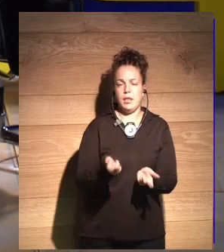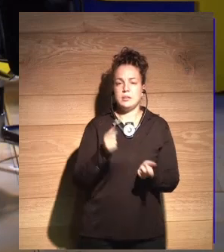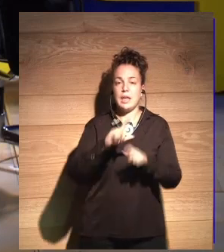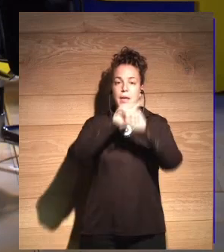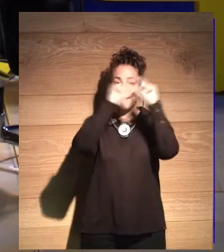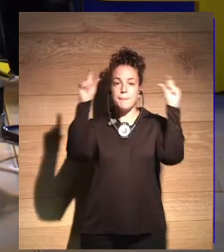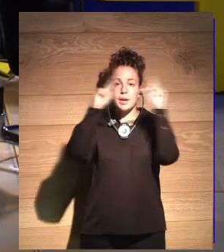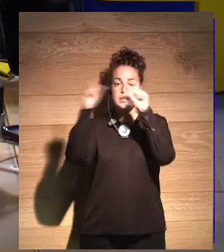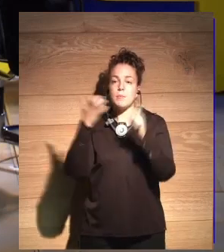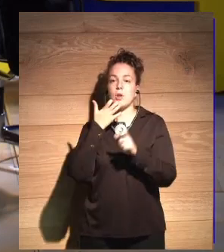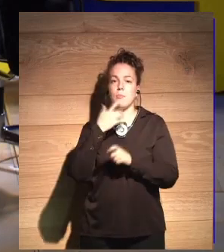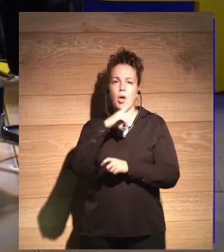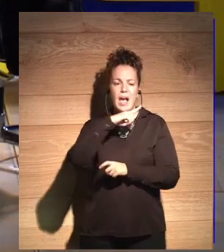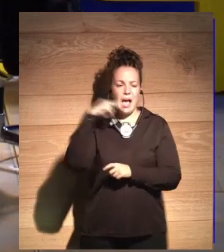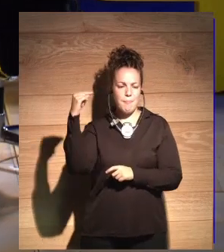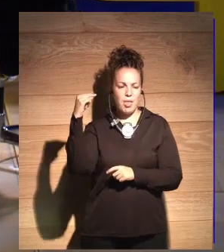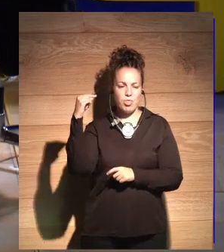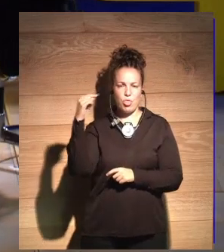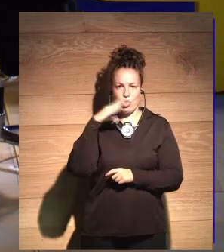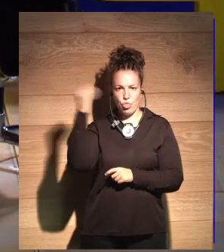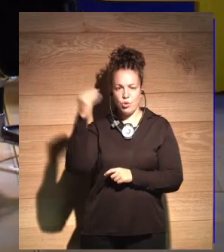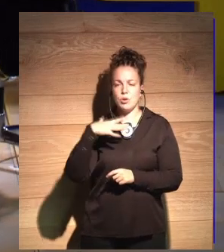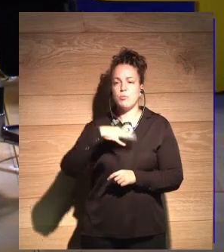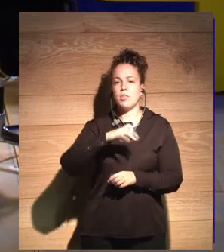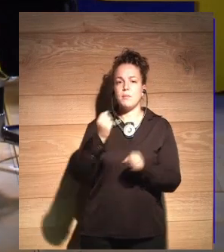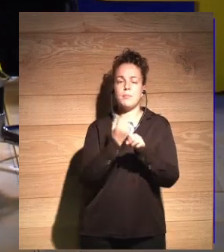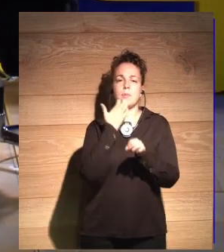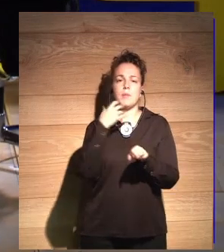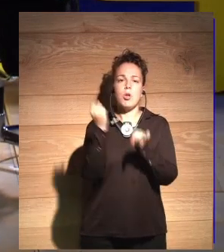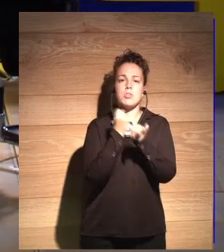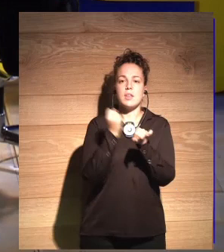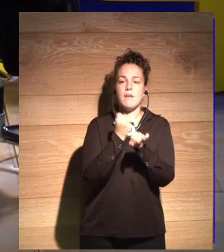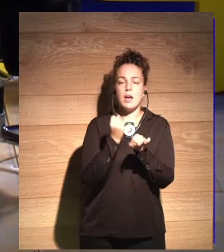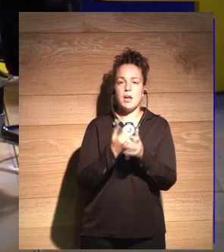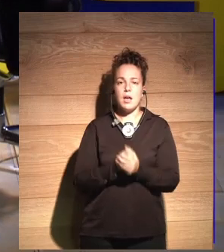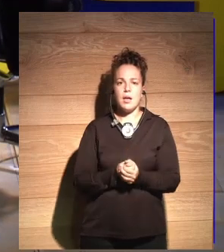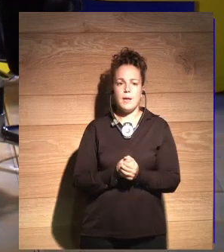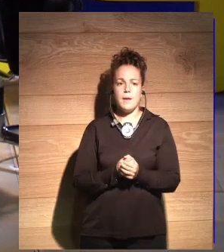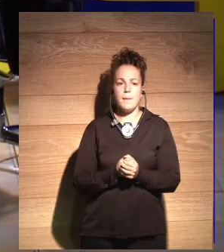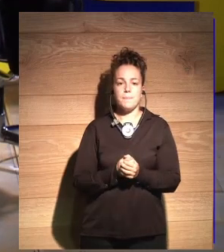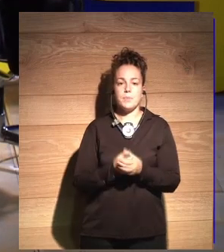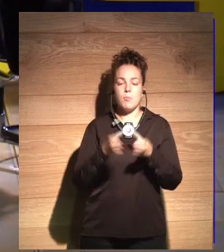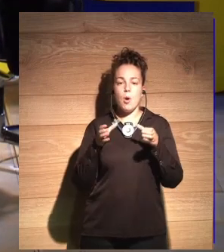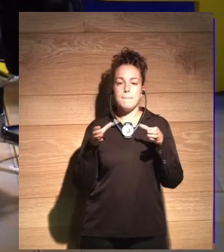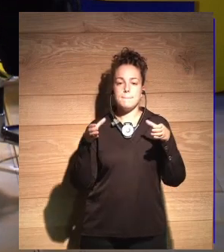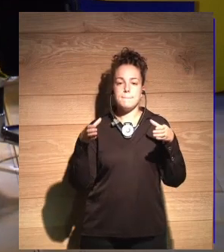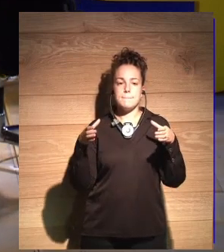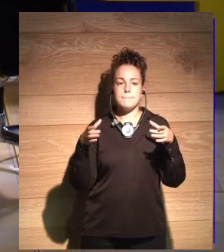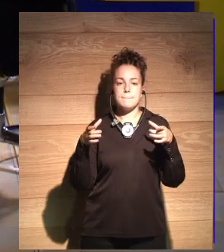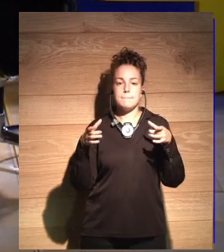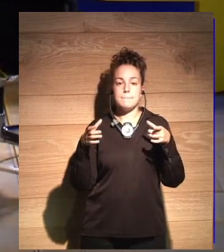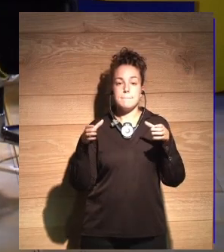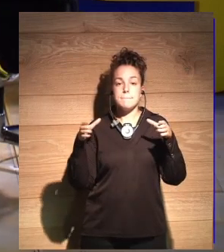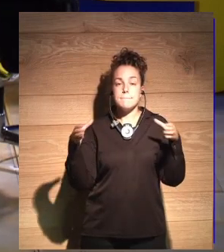working on a mushroom-based packaging that could grow and decay and cause compost for their